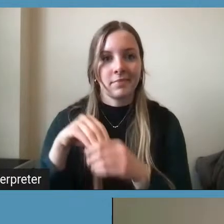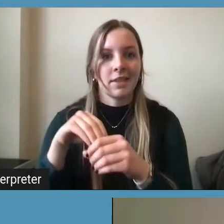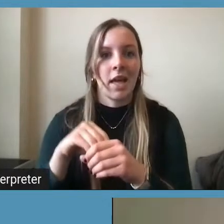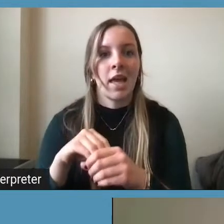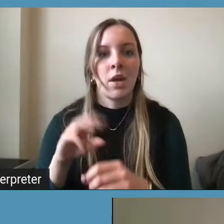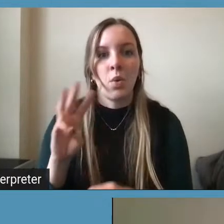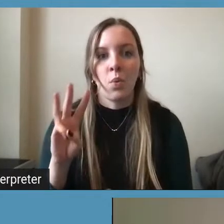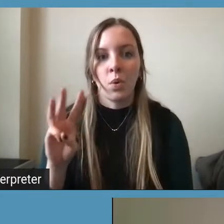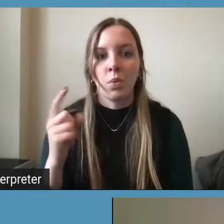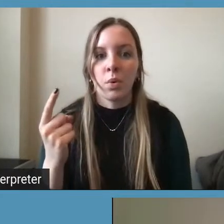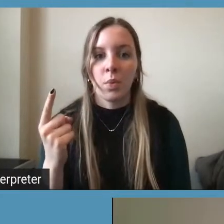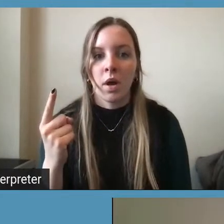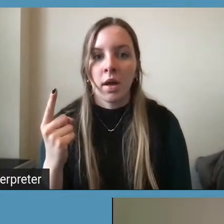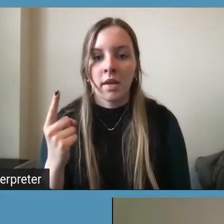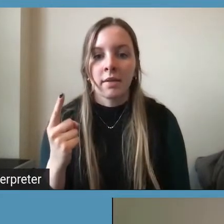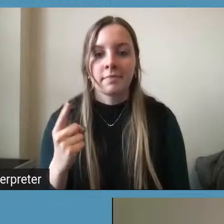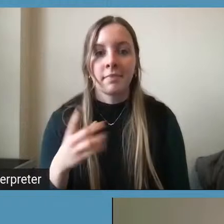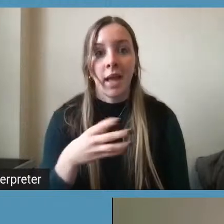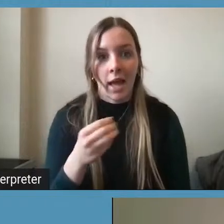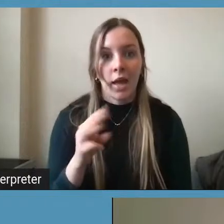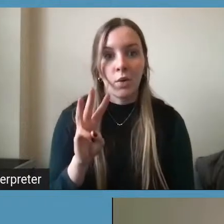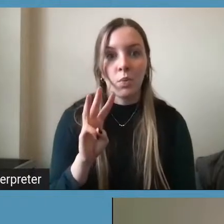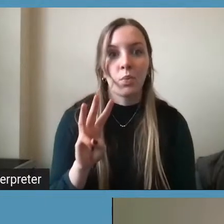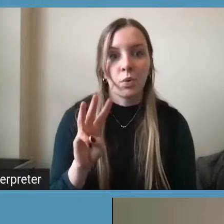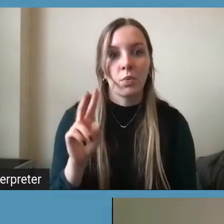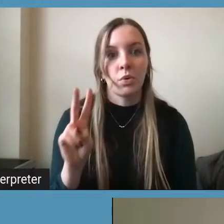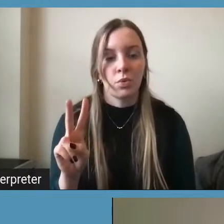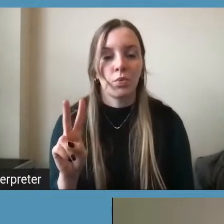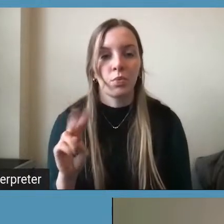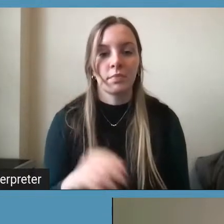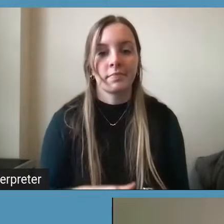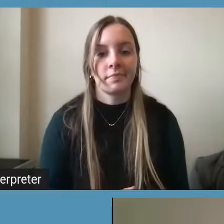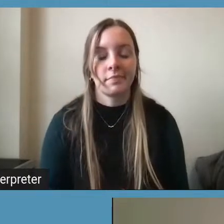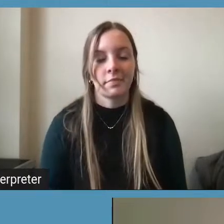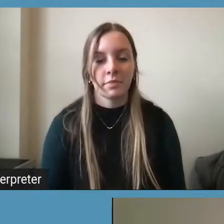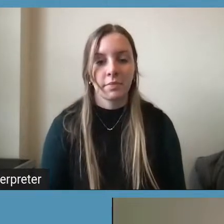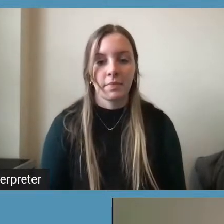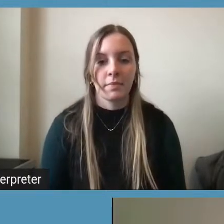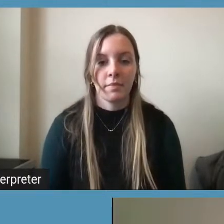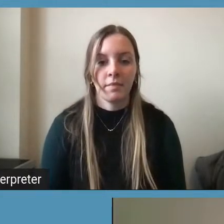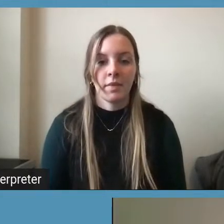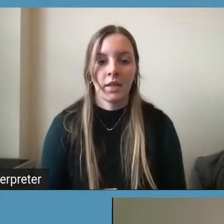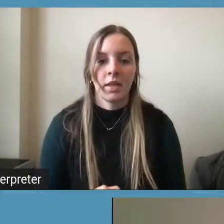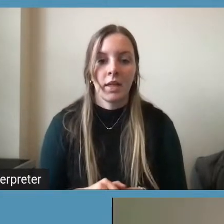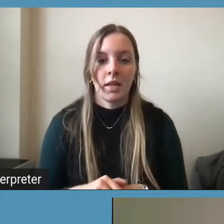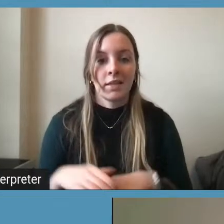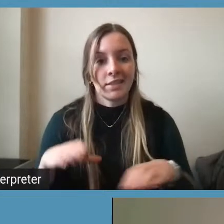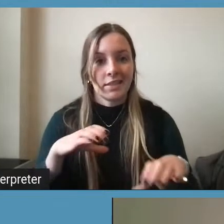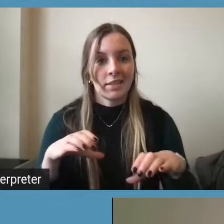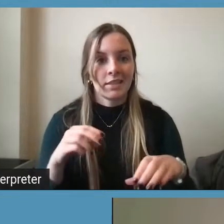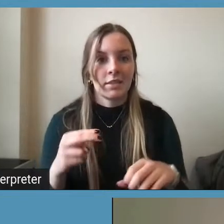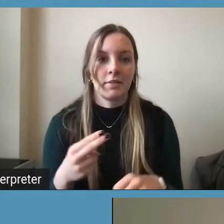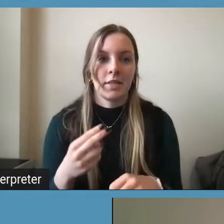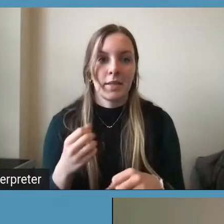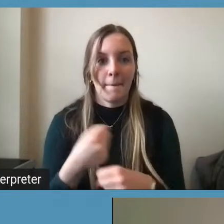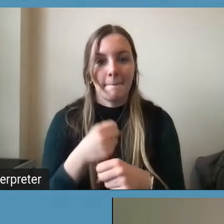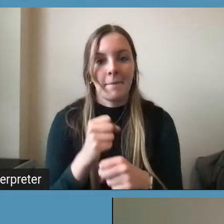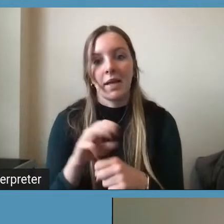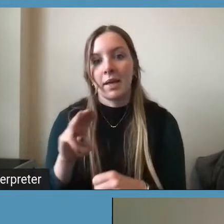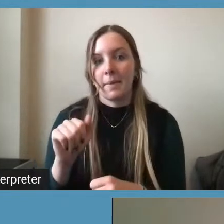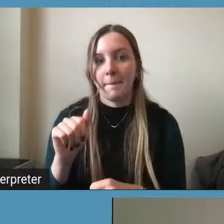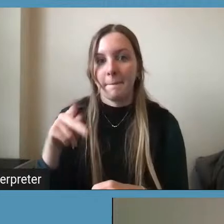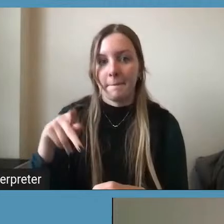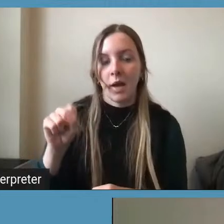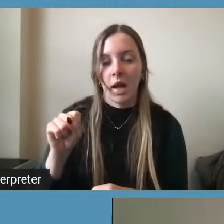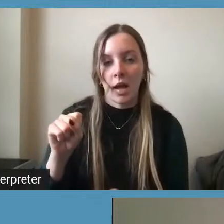heavily in World War II. In the 70s and 80s, this was done to create all the topo maps, like from the BLM